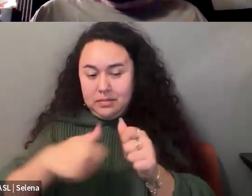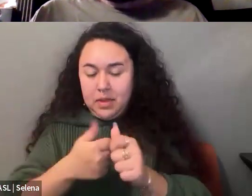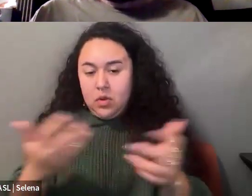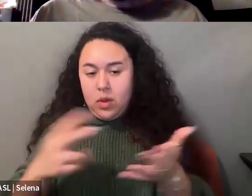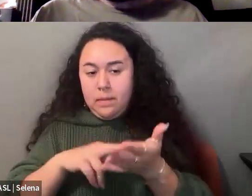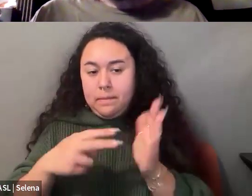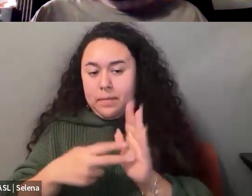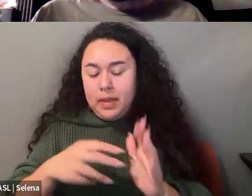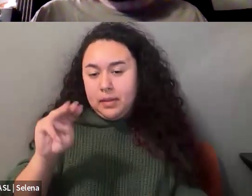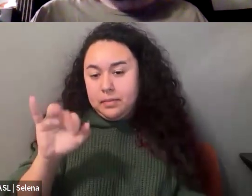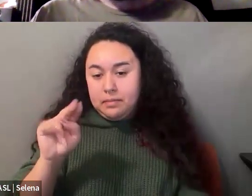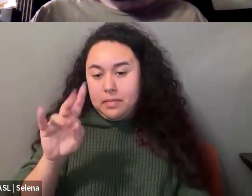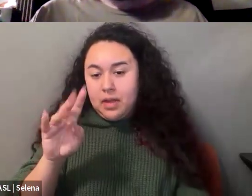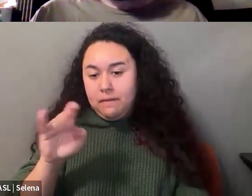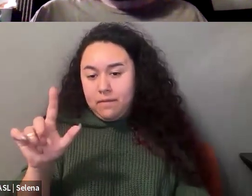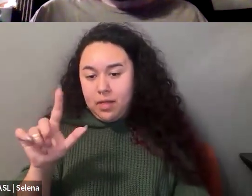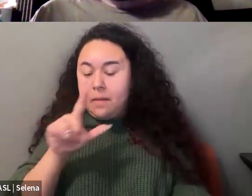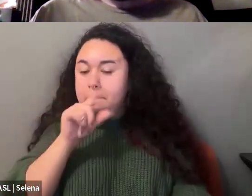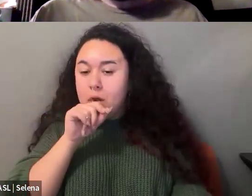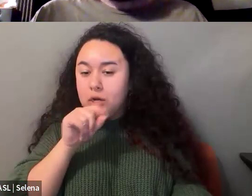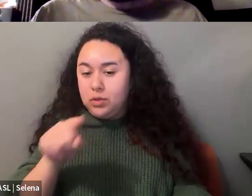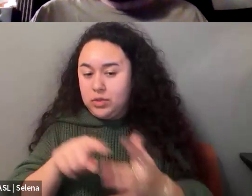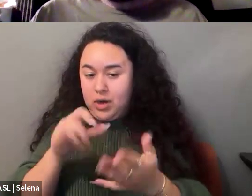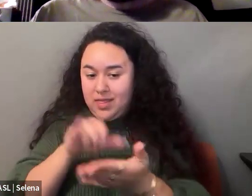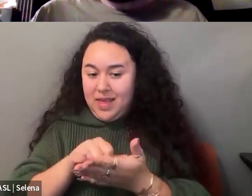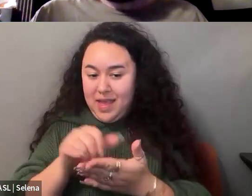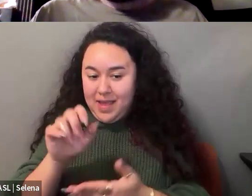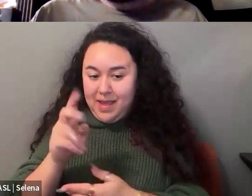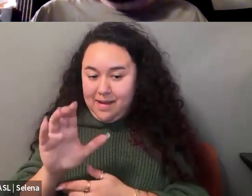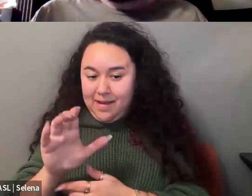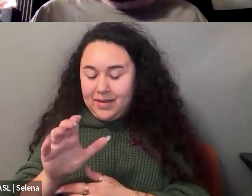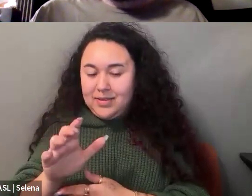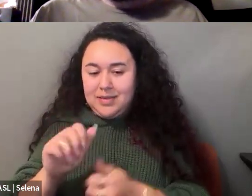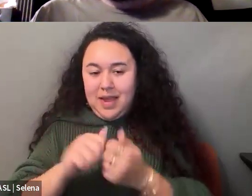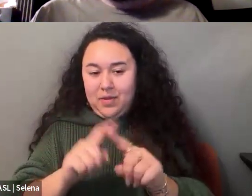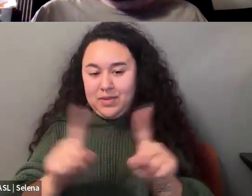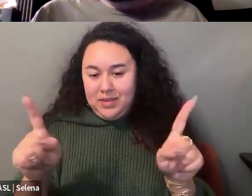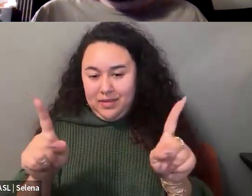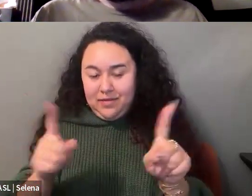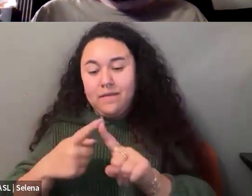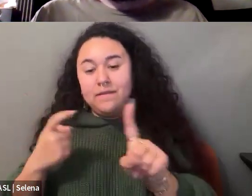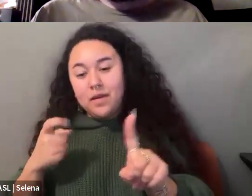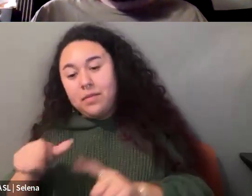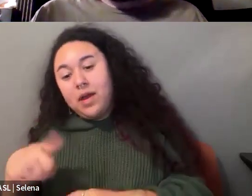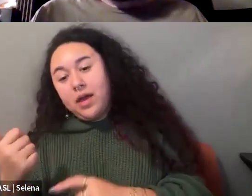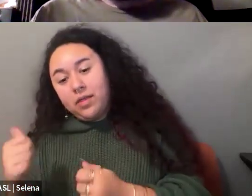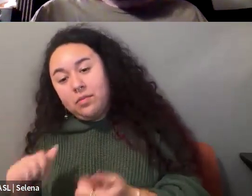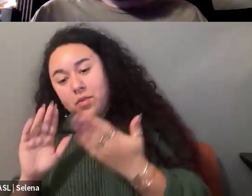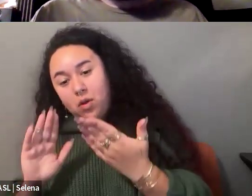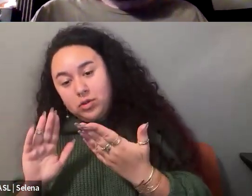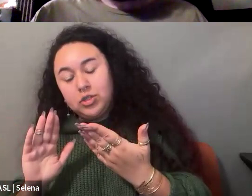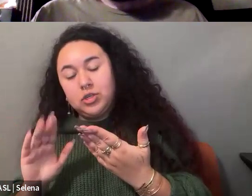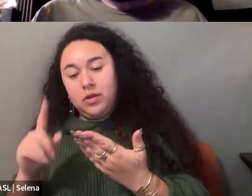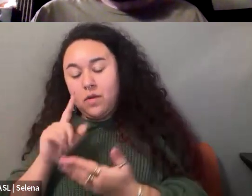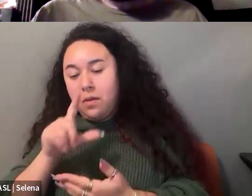mindful birding is and how it differs. You started that actually, Eric, a little bit, how it differs from other approaches to birding.